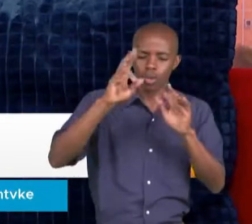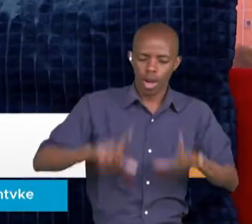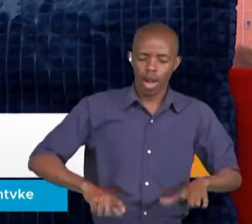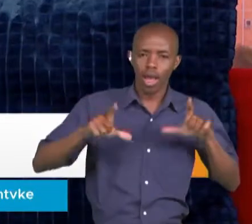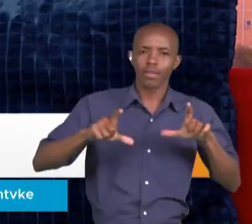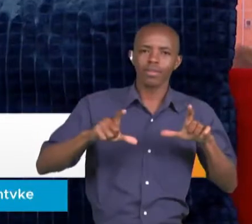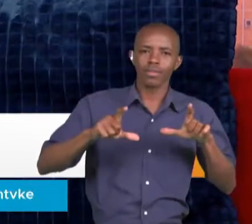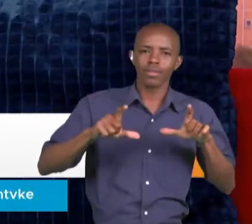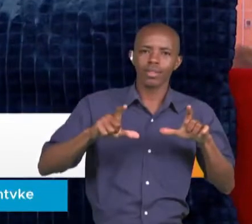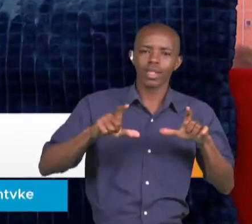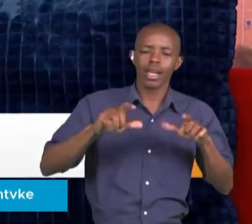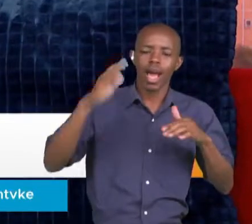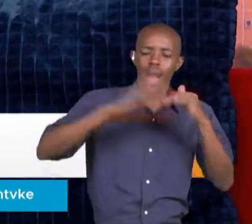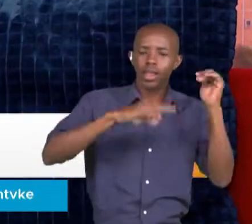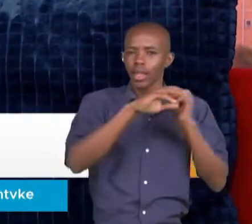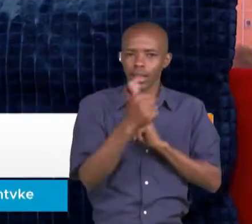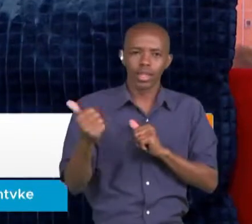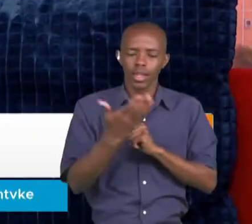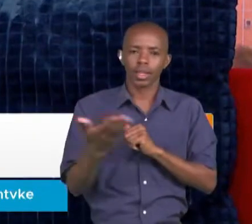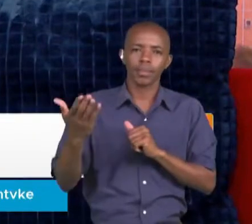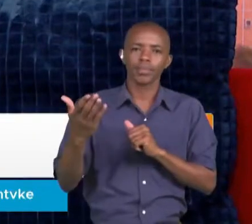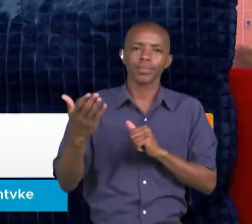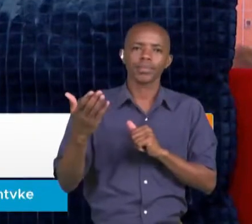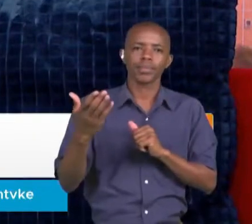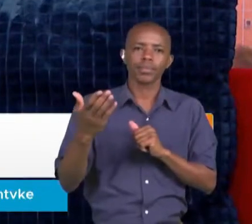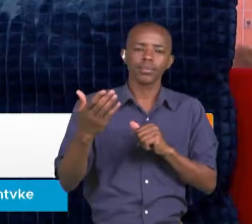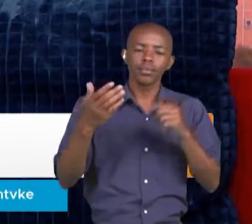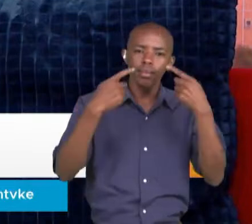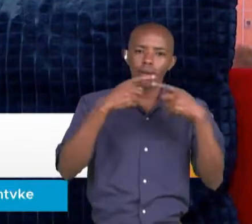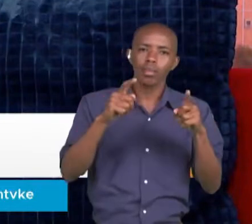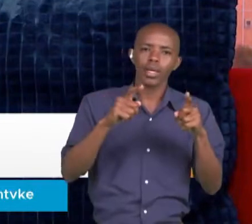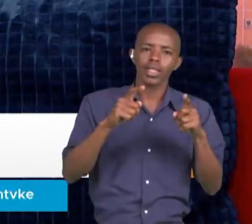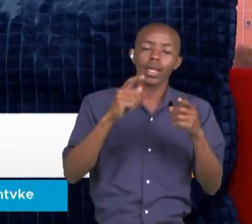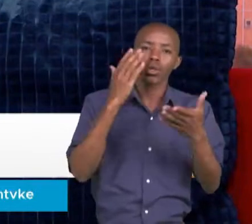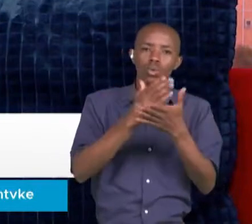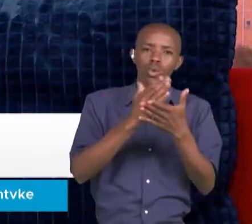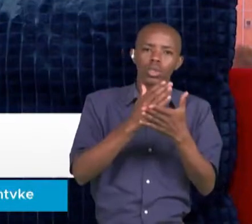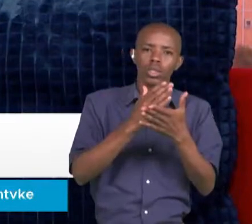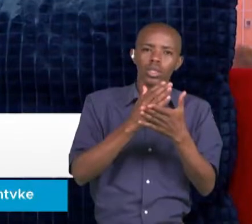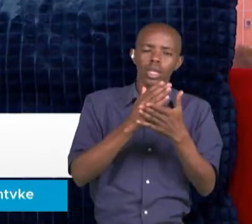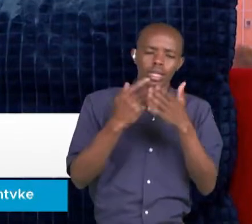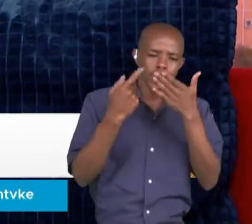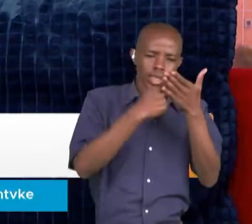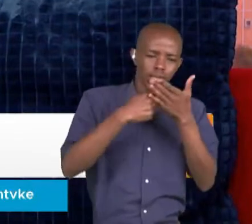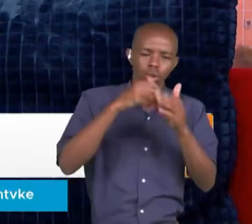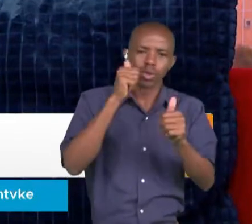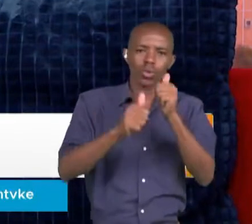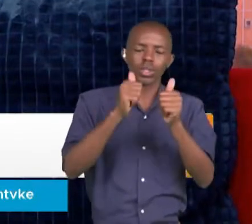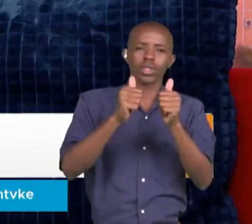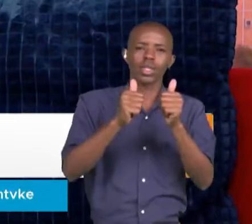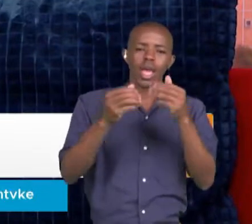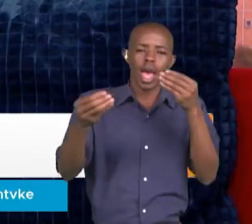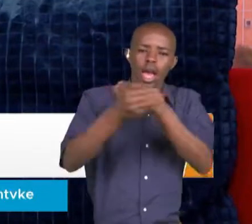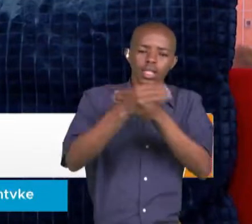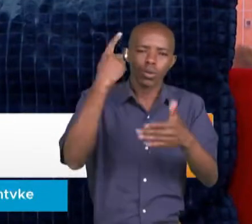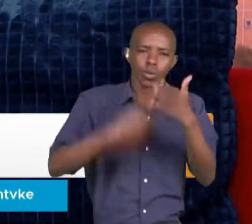to them than anything else, and than them being dead. But exactly what were the discussions? What is in